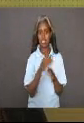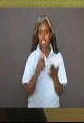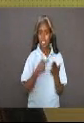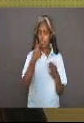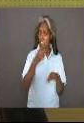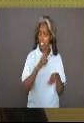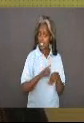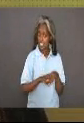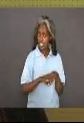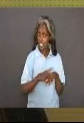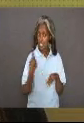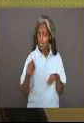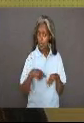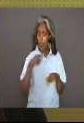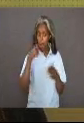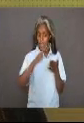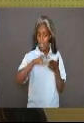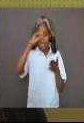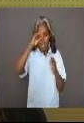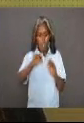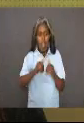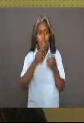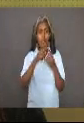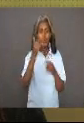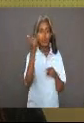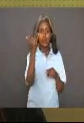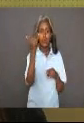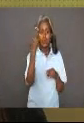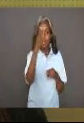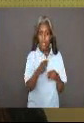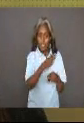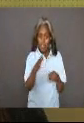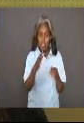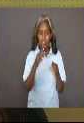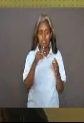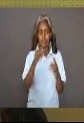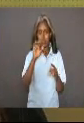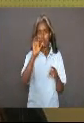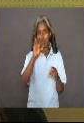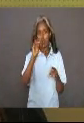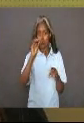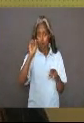Next lesson, we will learn how to graph the cosine function.